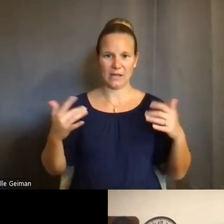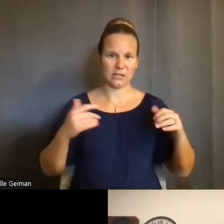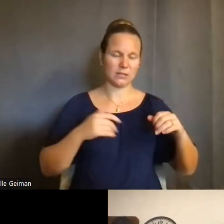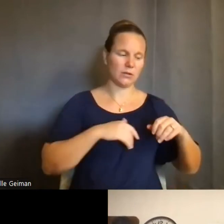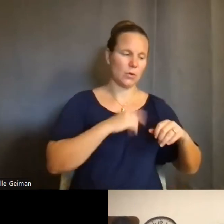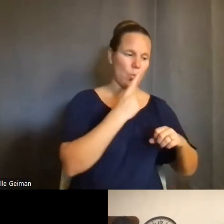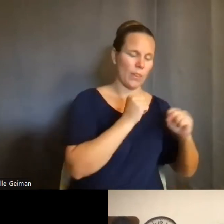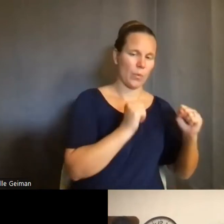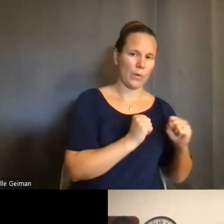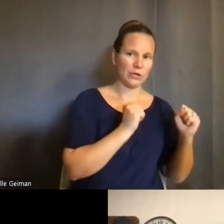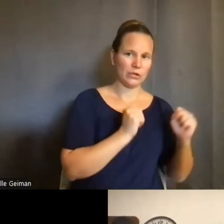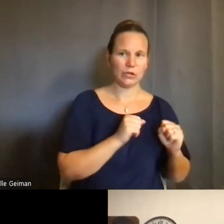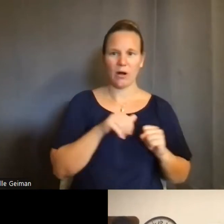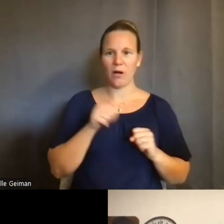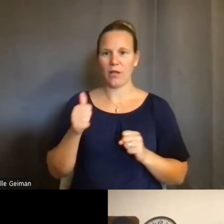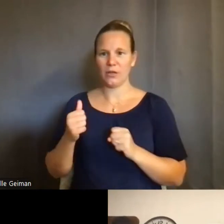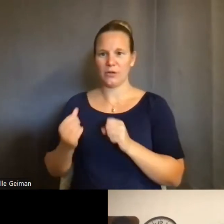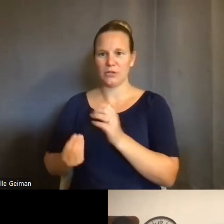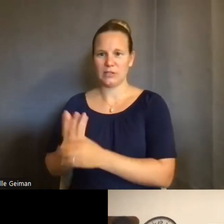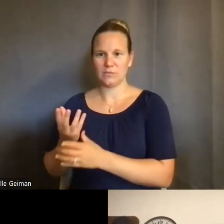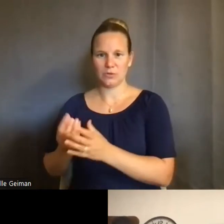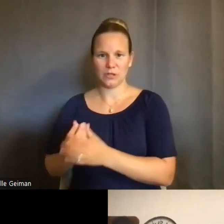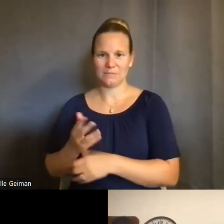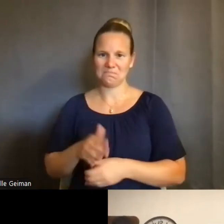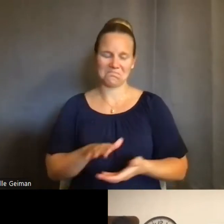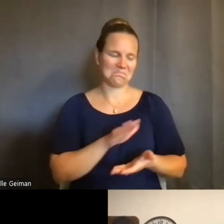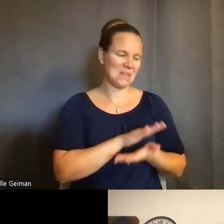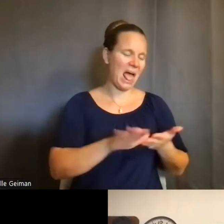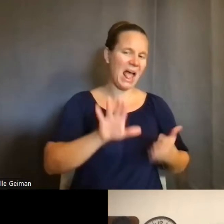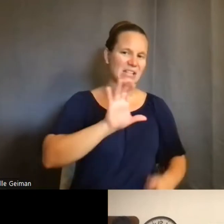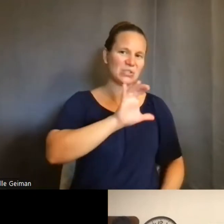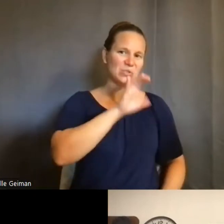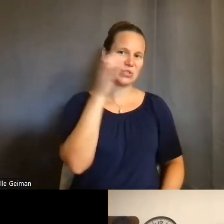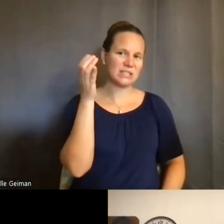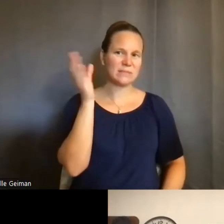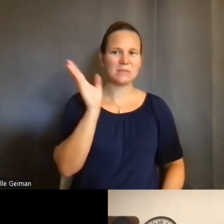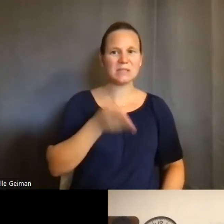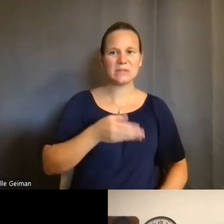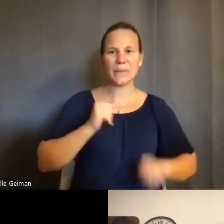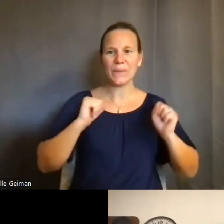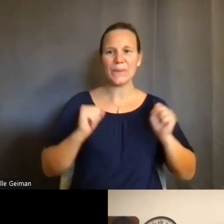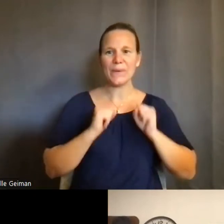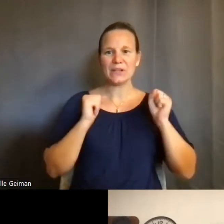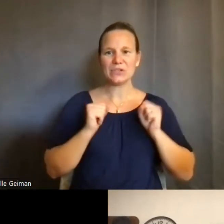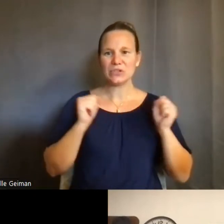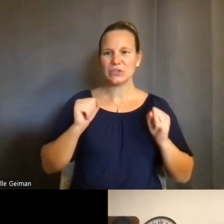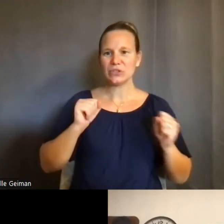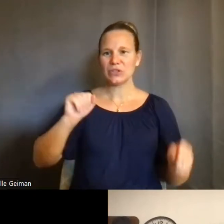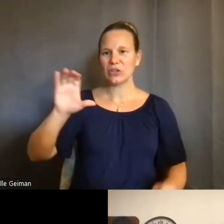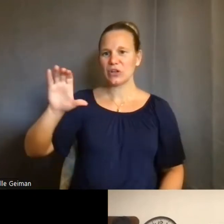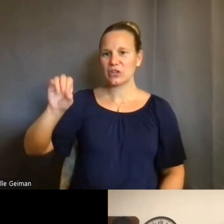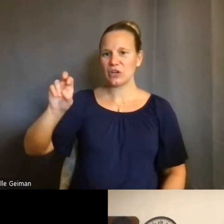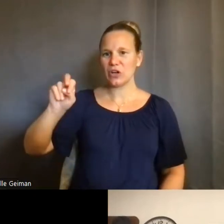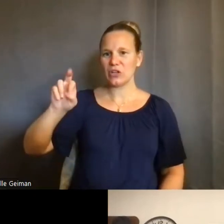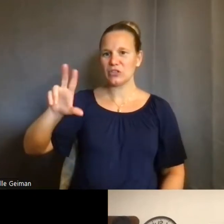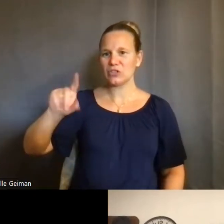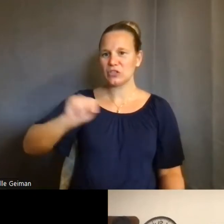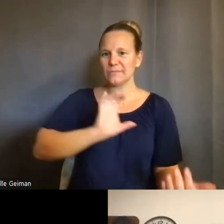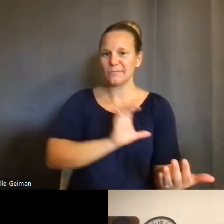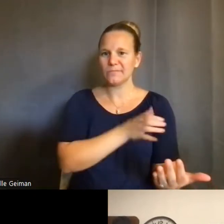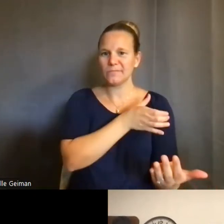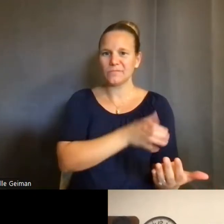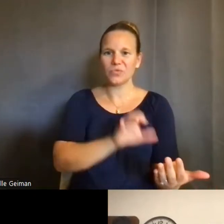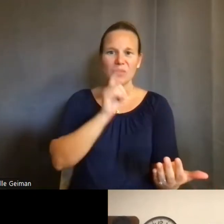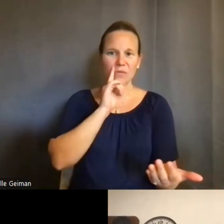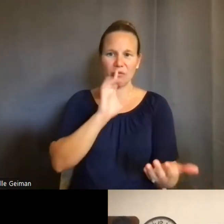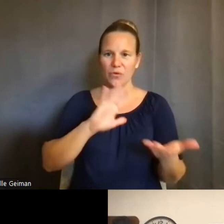one in the spring. We put on a nice Christmas winter concert for the community, where parents and everyone from the community can come